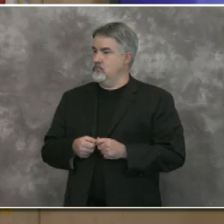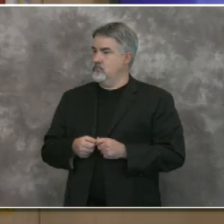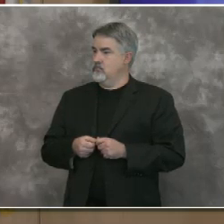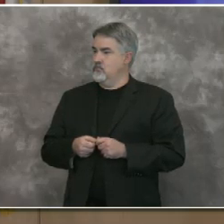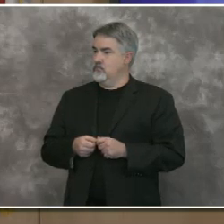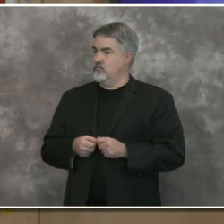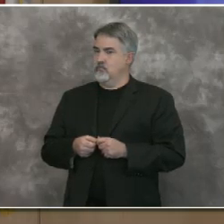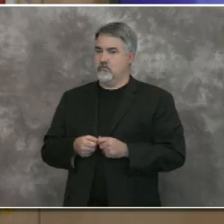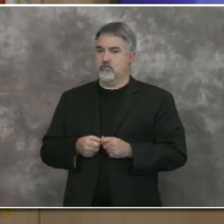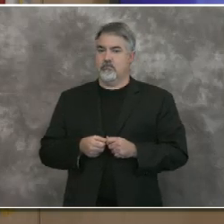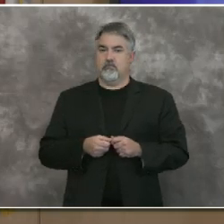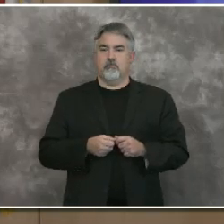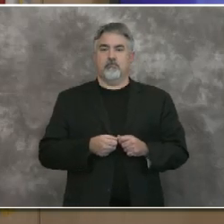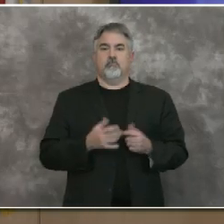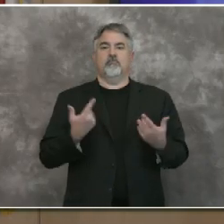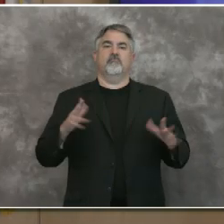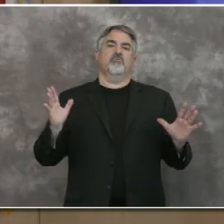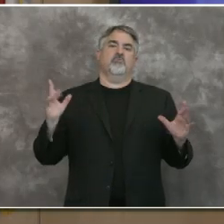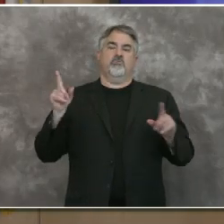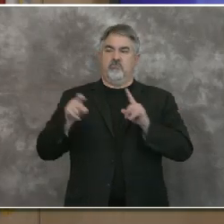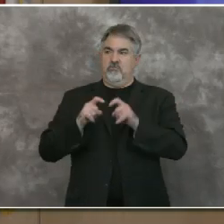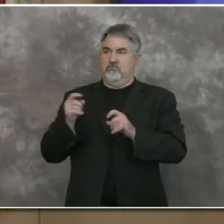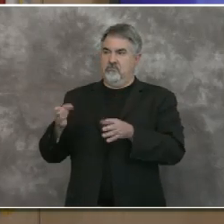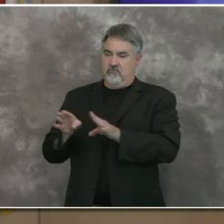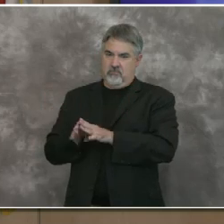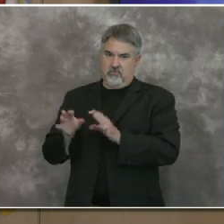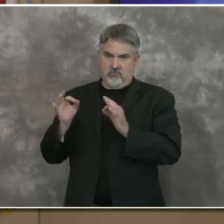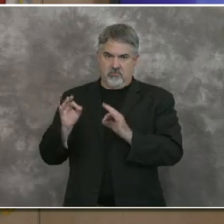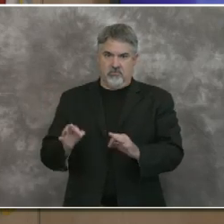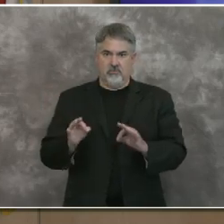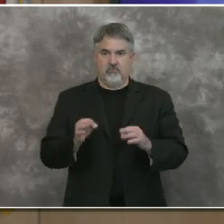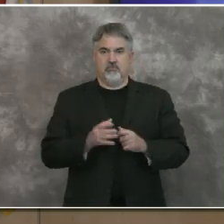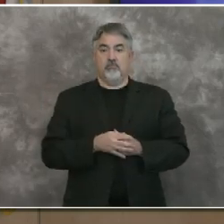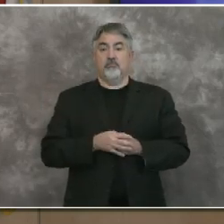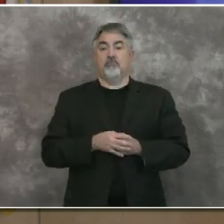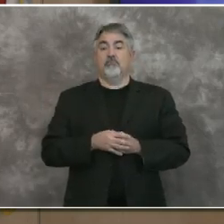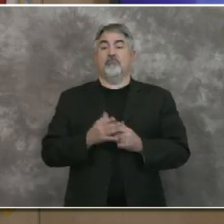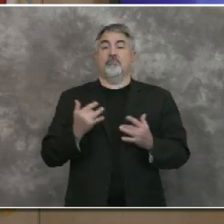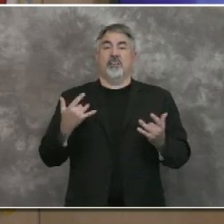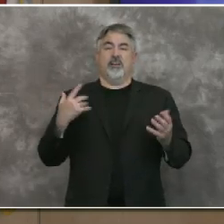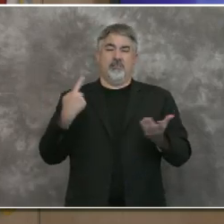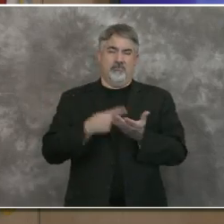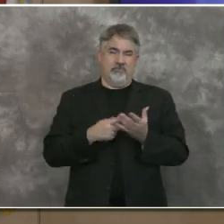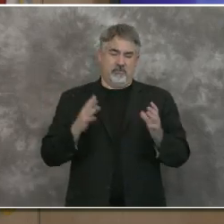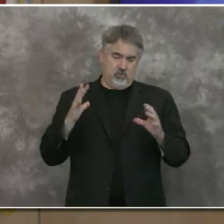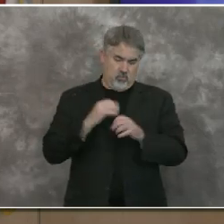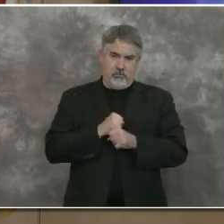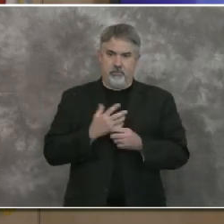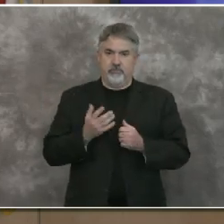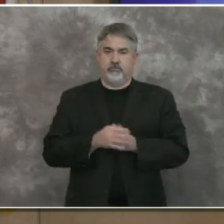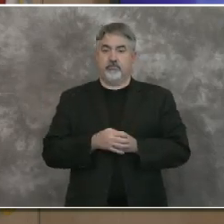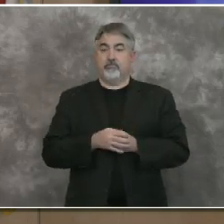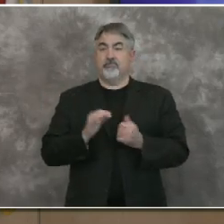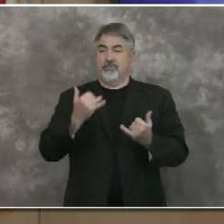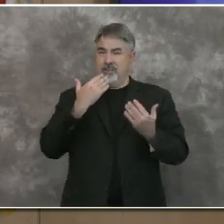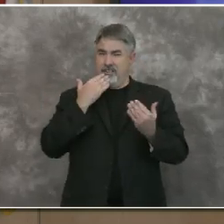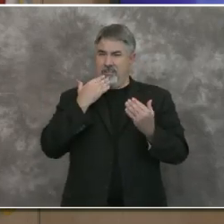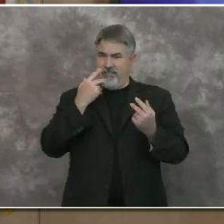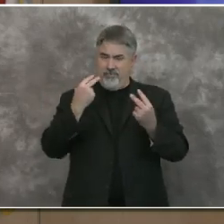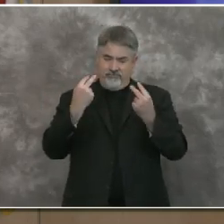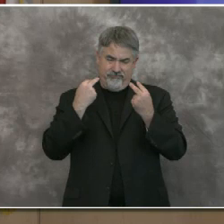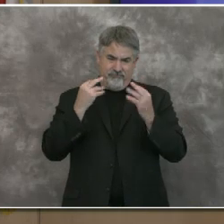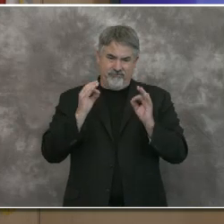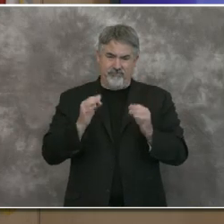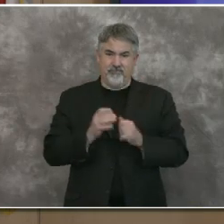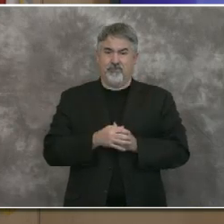Well, that concludes our questions for today. We're going to wrap it up pretty quick today, so we thank you for your attendance, and we'll